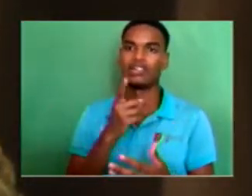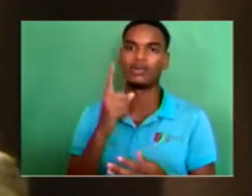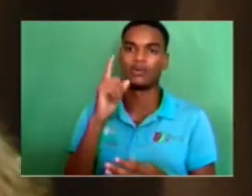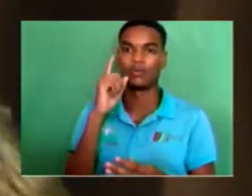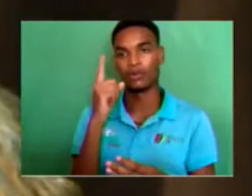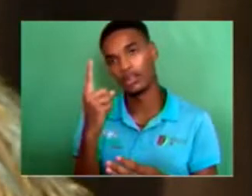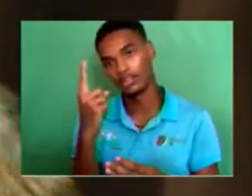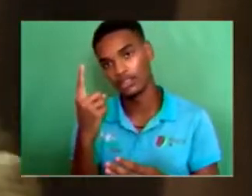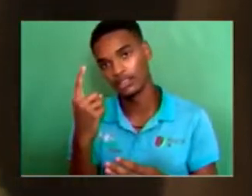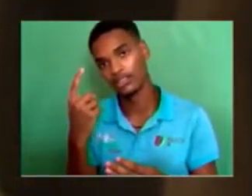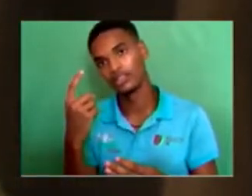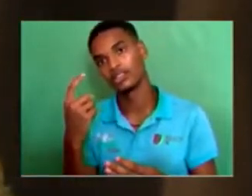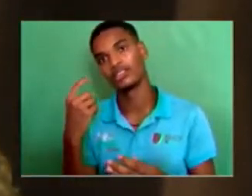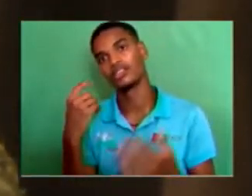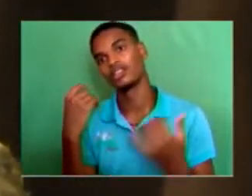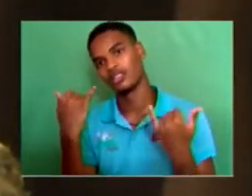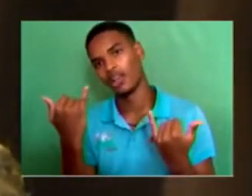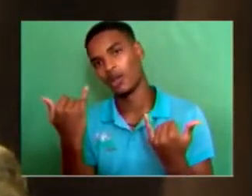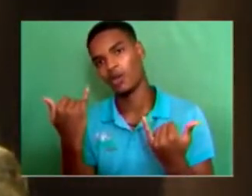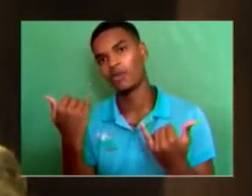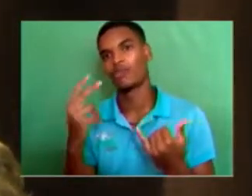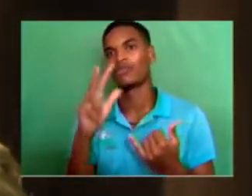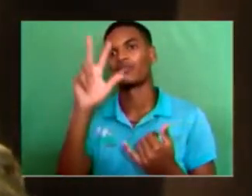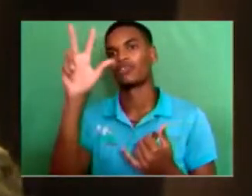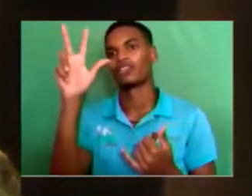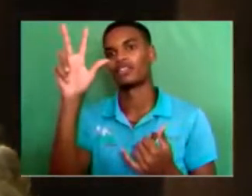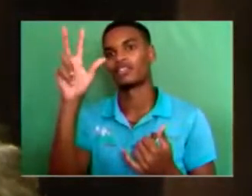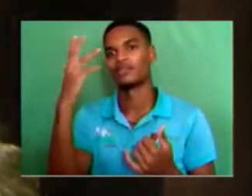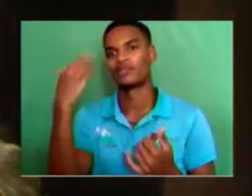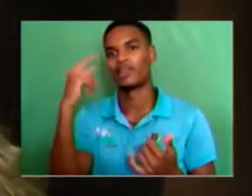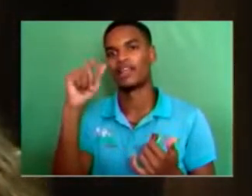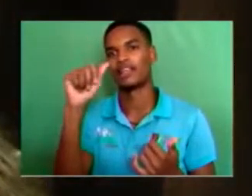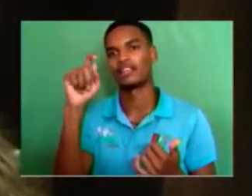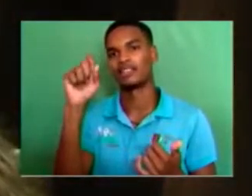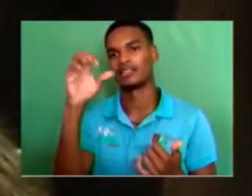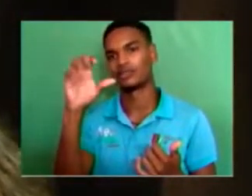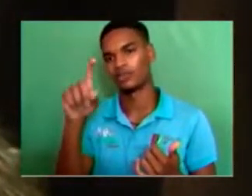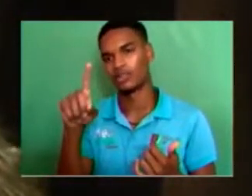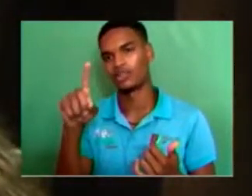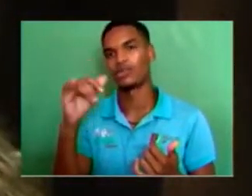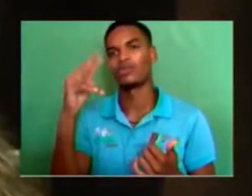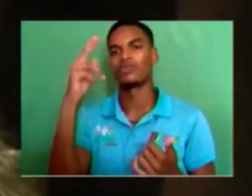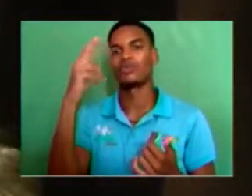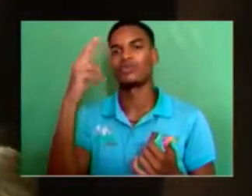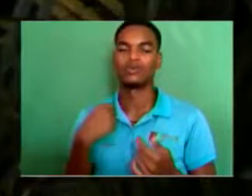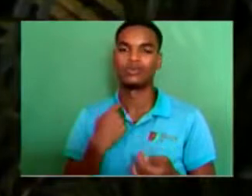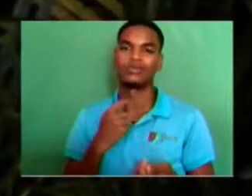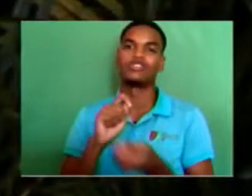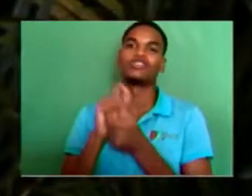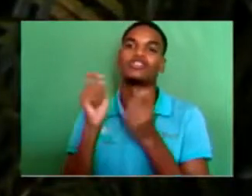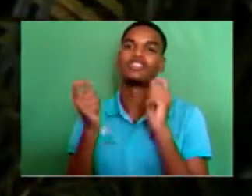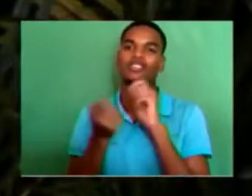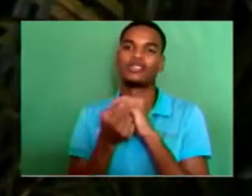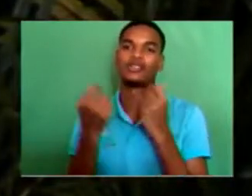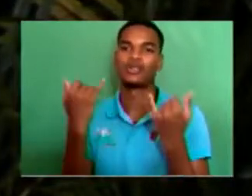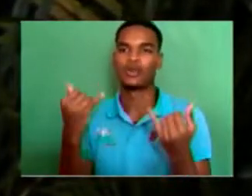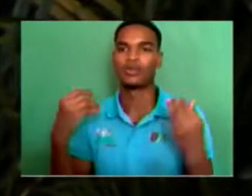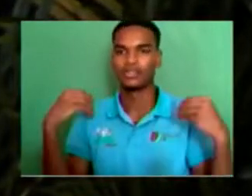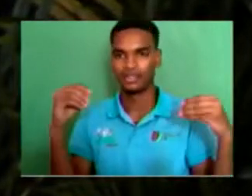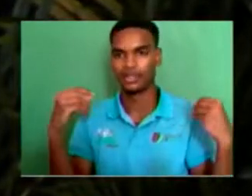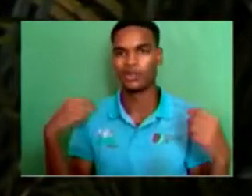Well, now it's at 3. And so as we design these markets and transition these markets, then we find them a